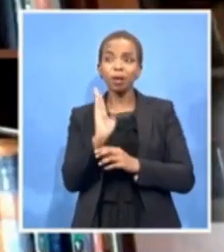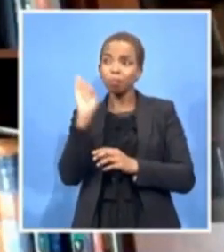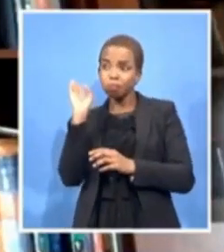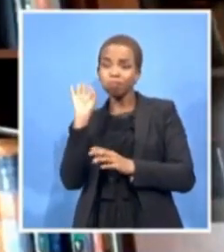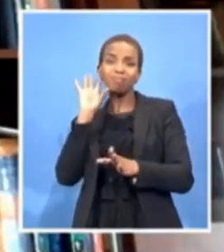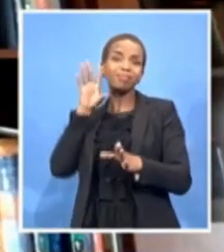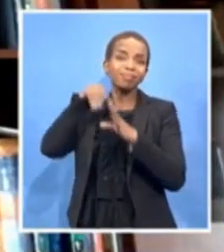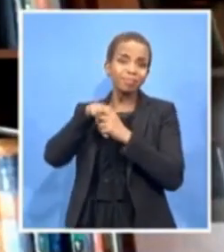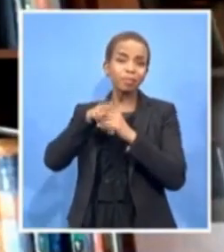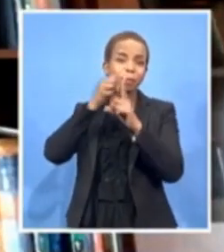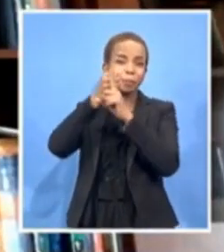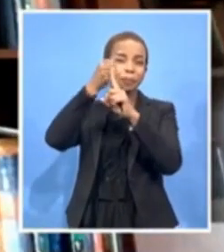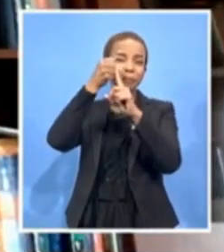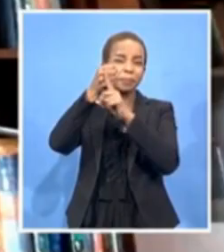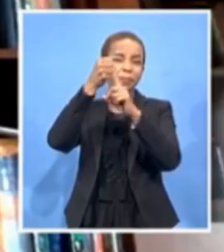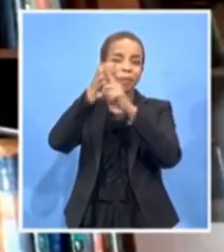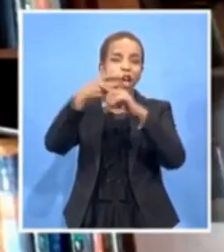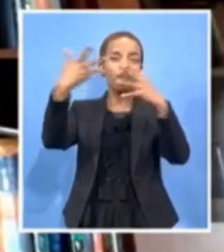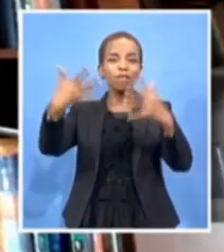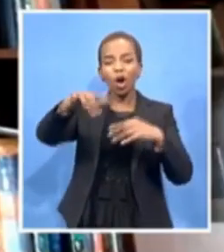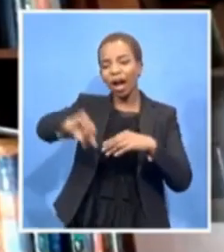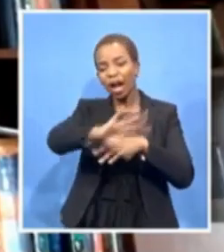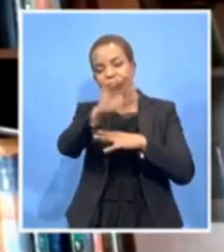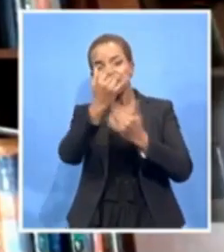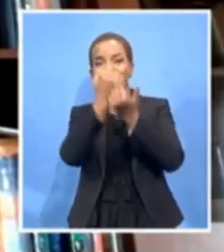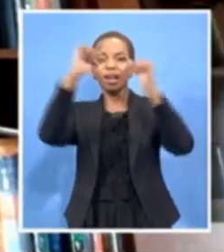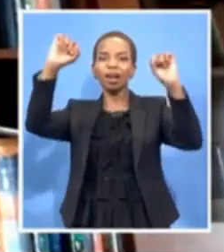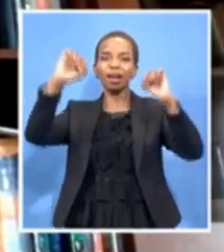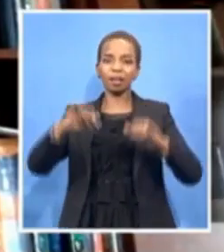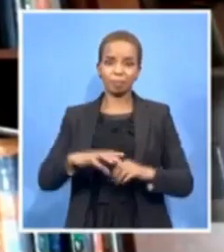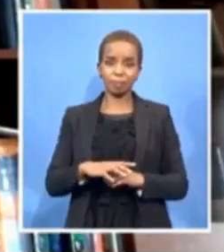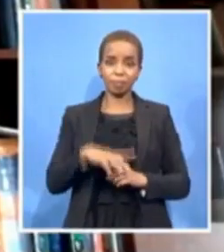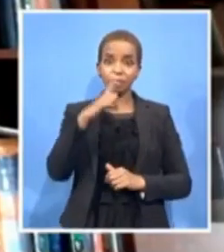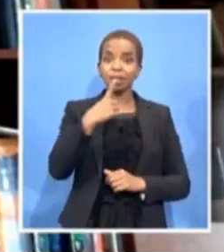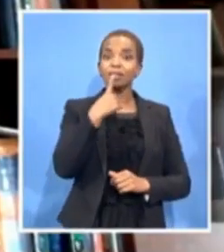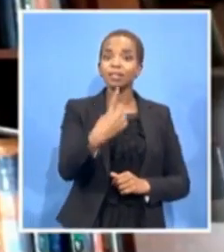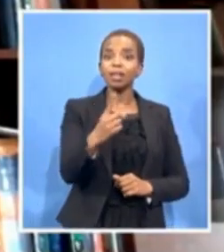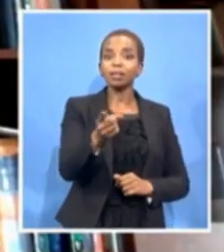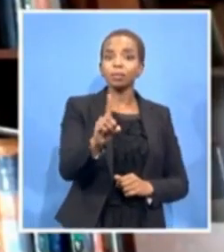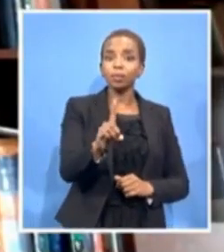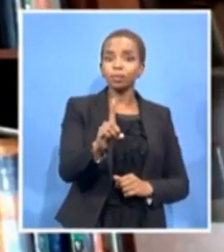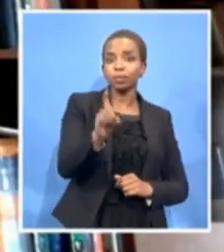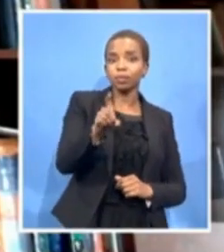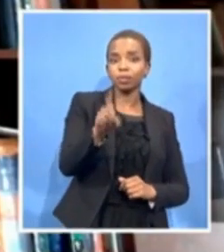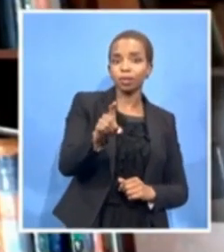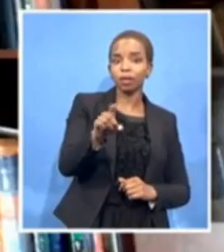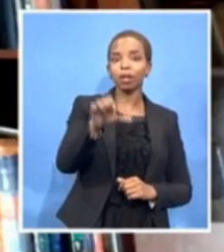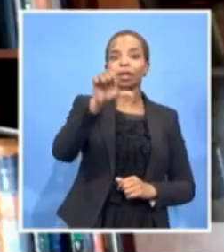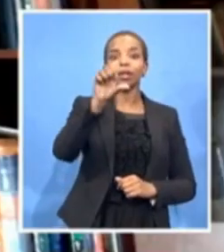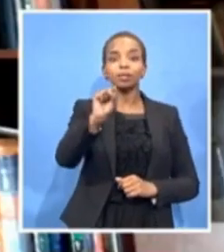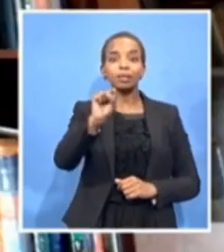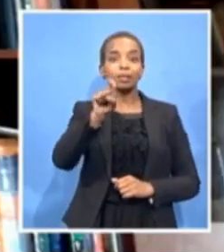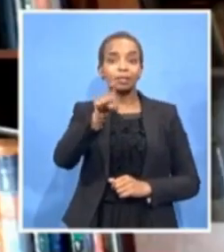said, Sekou Touré was a trade unionist. Patrice Emery Lumumba was a trade